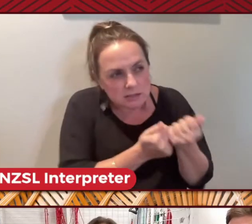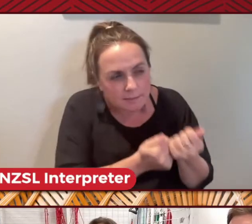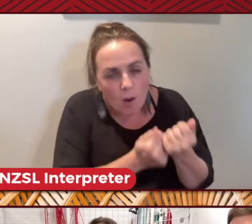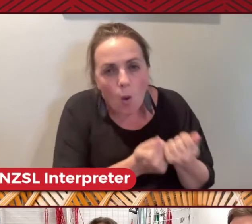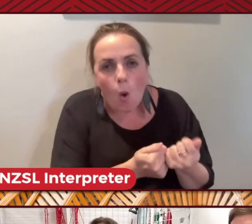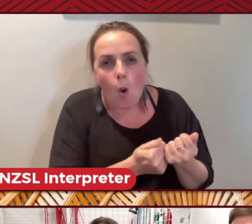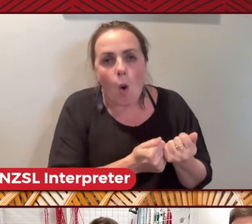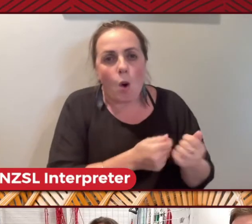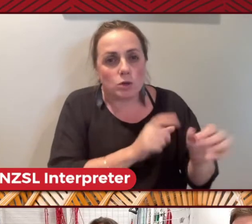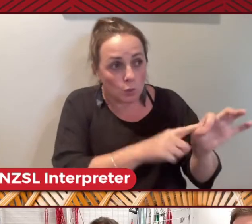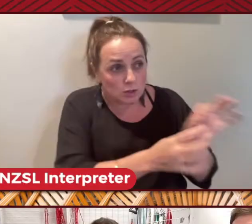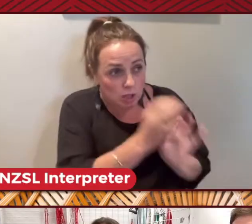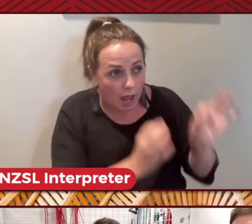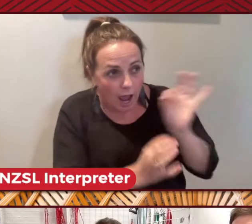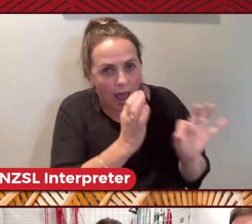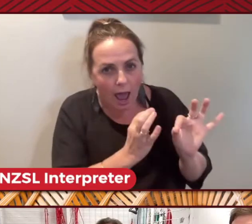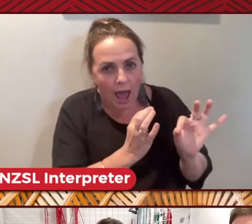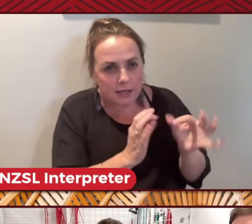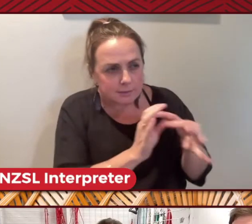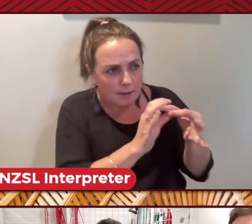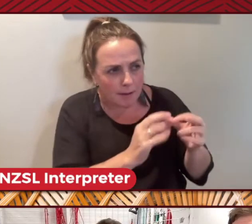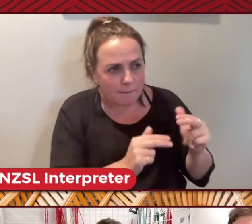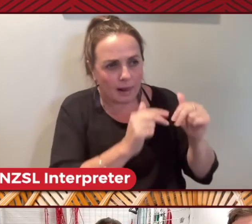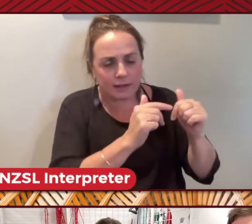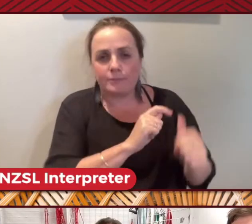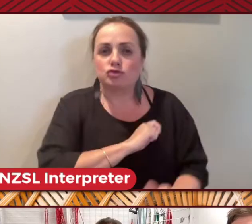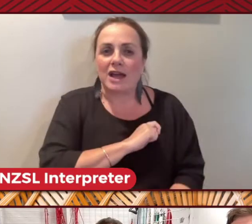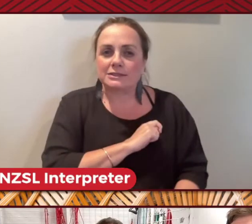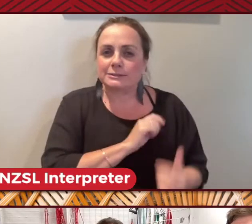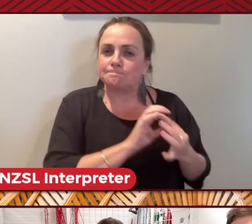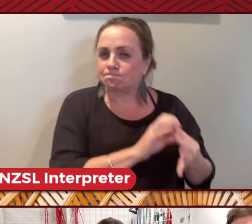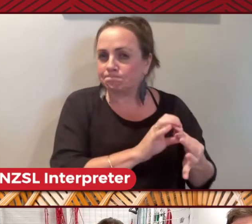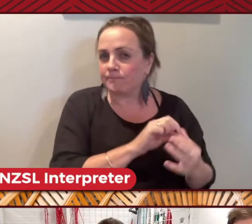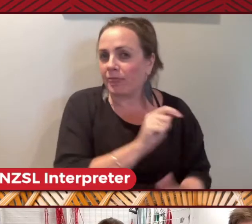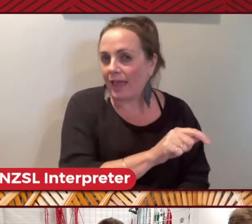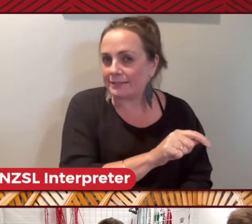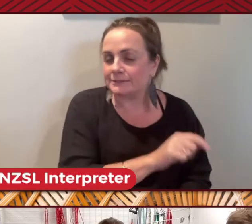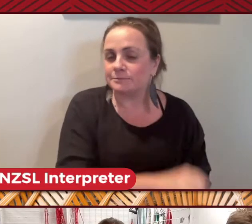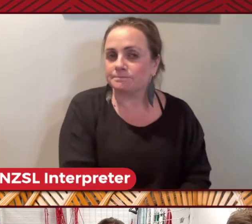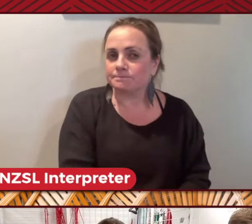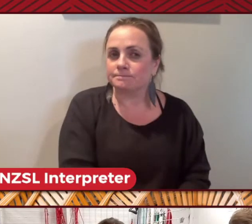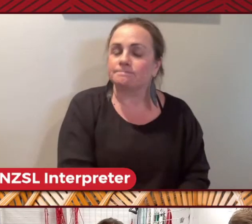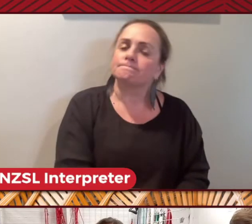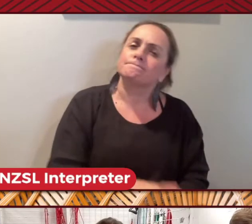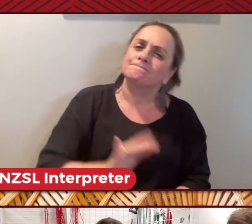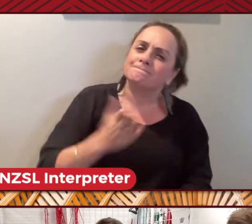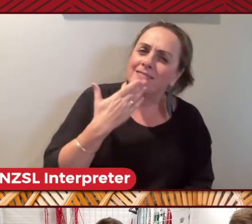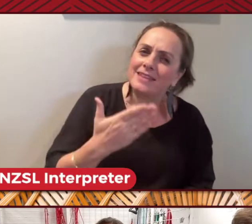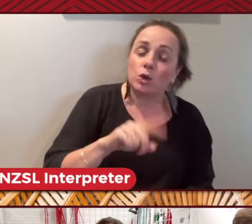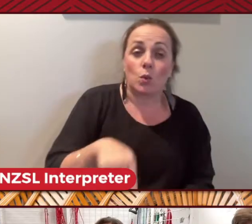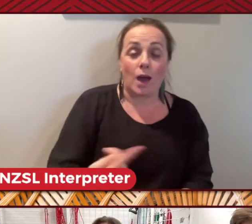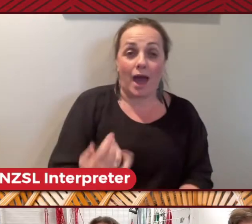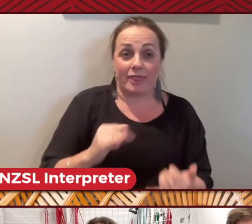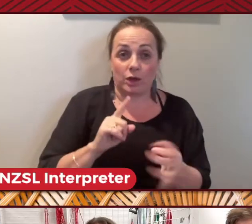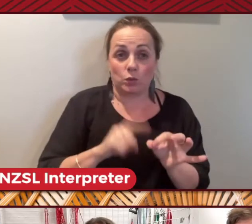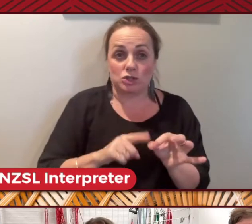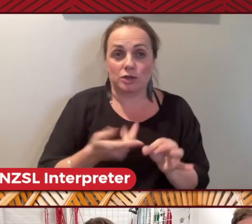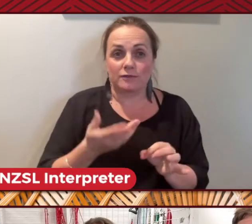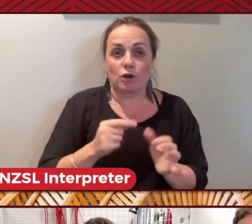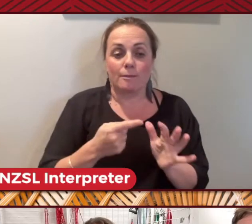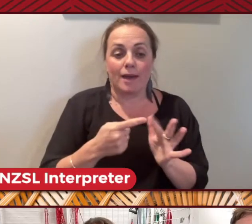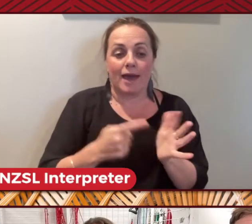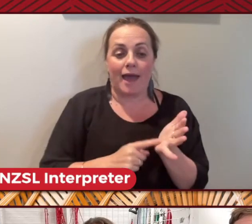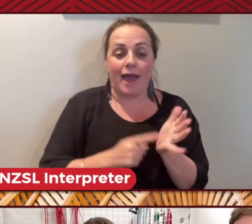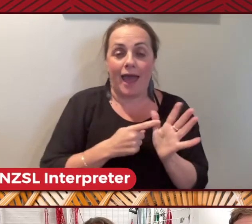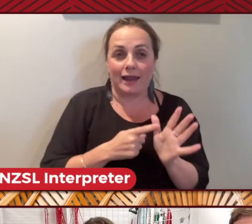and develop trust with before we got to that point too. Simon speaking. Thank you, team. I have another question from Ella. She said,